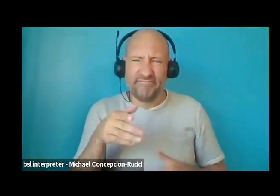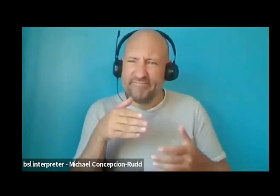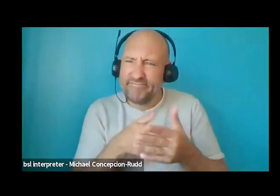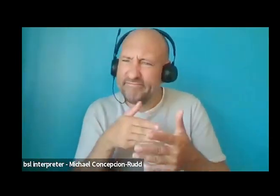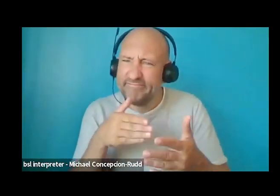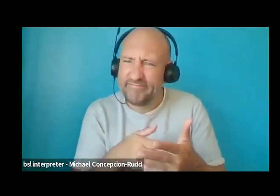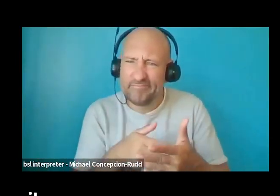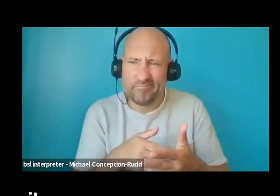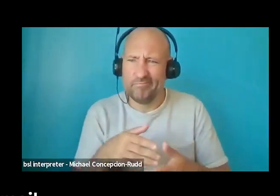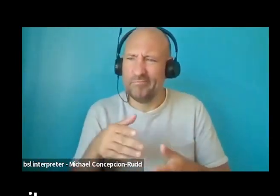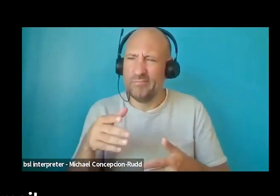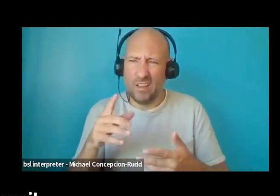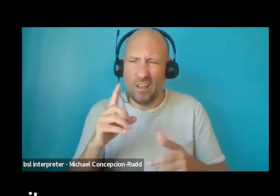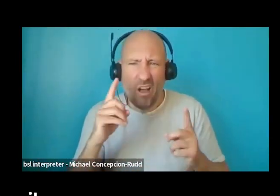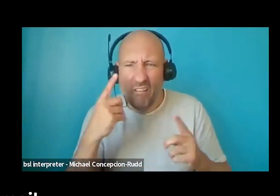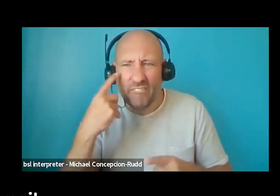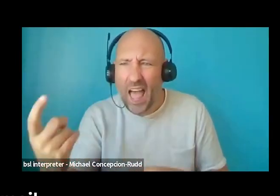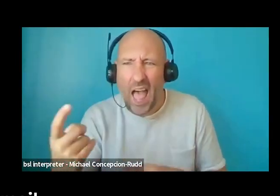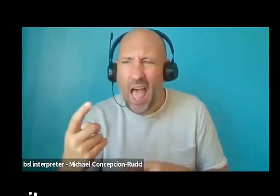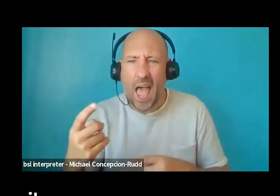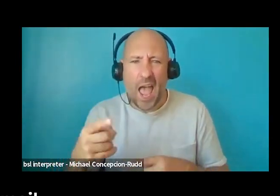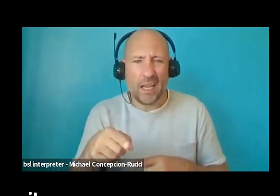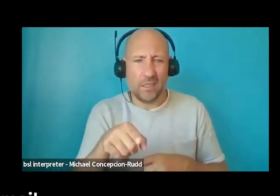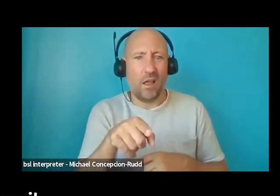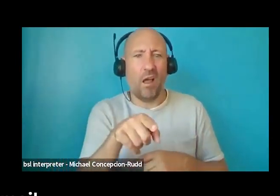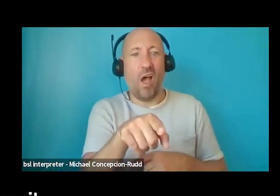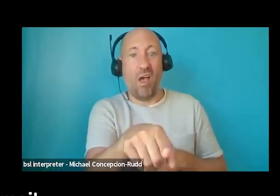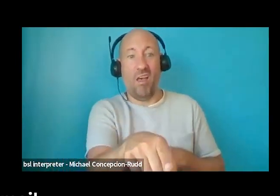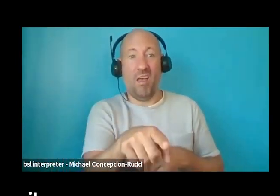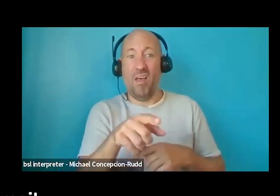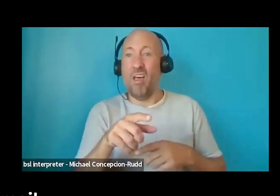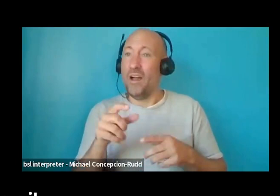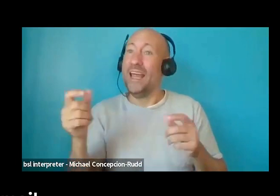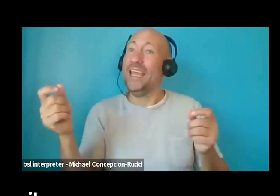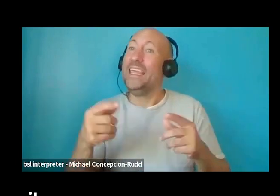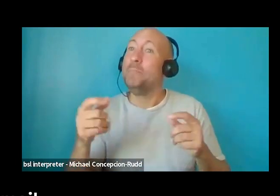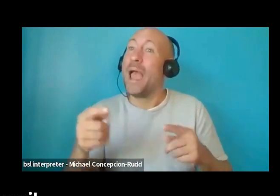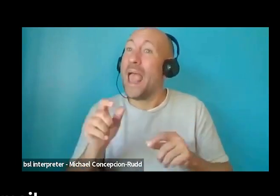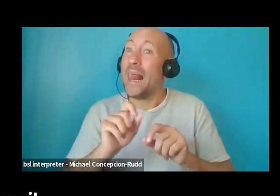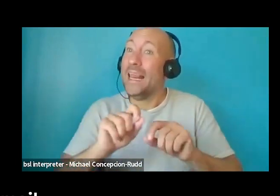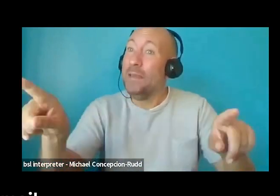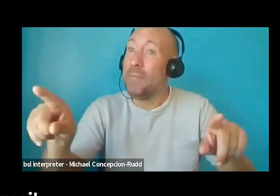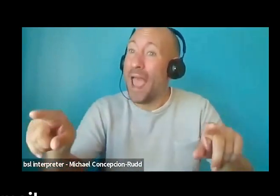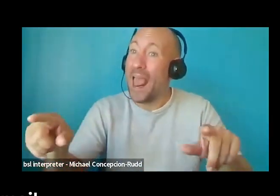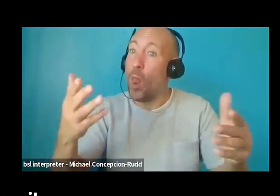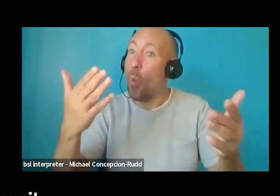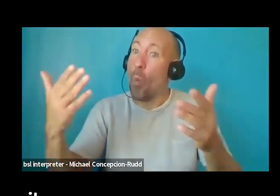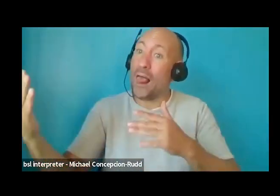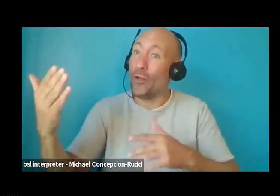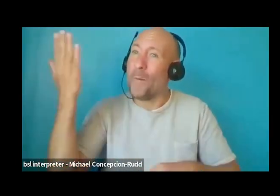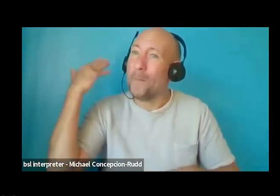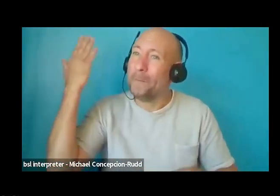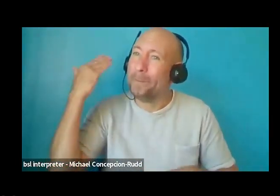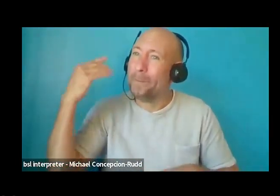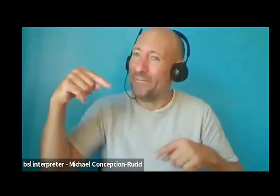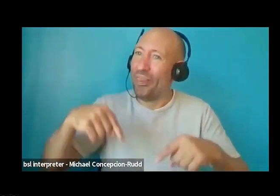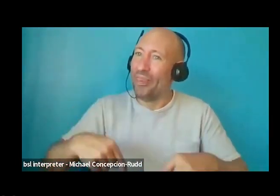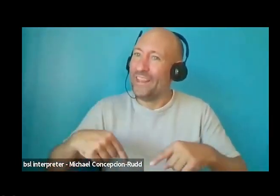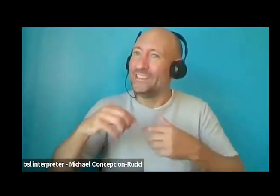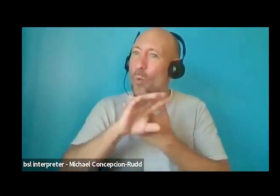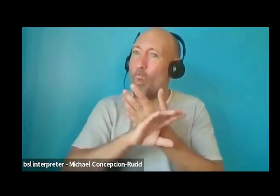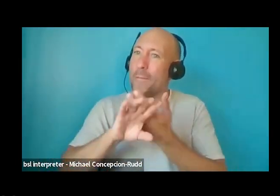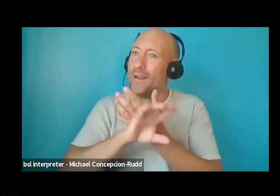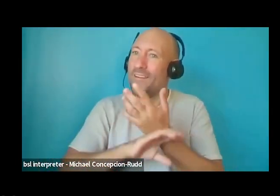access the link in the chat, we have included that link in the email that we sent you to welcome you to this webinar, but also it's on